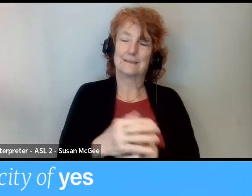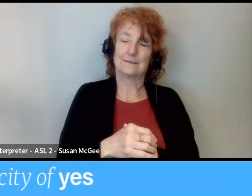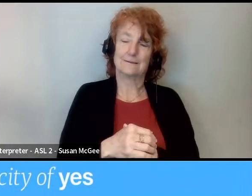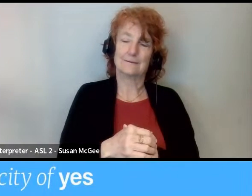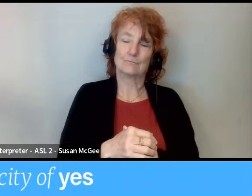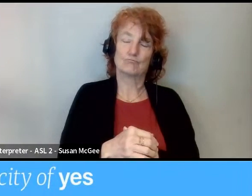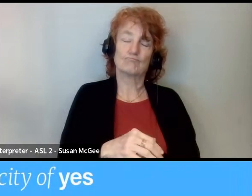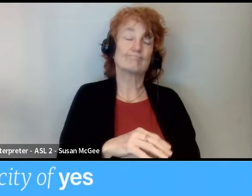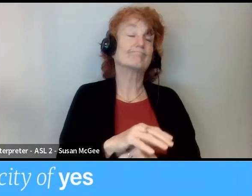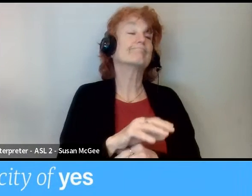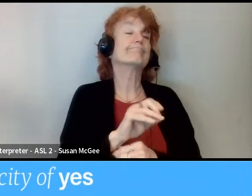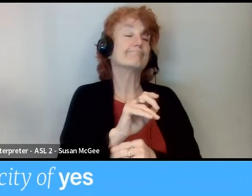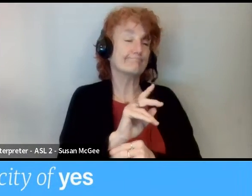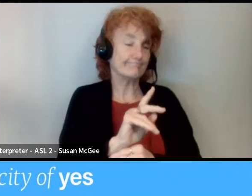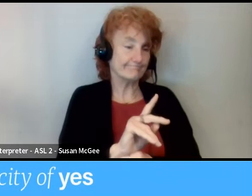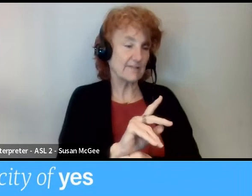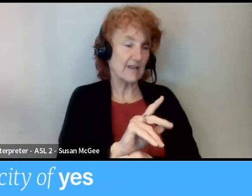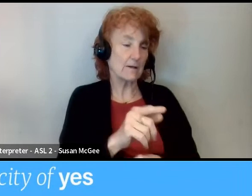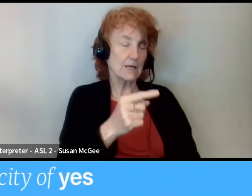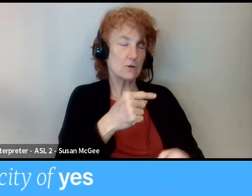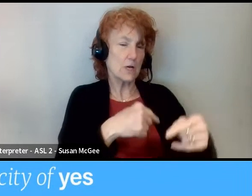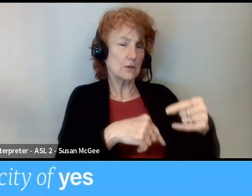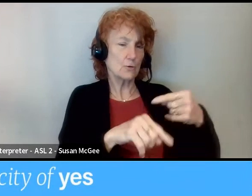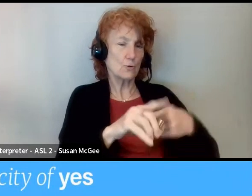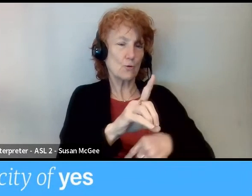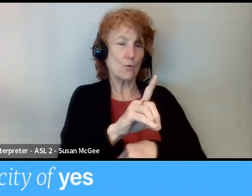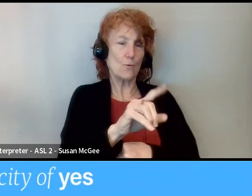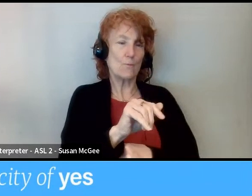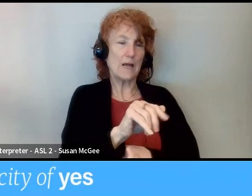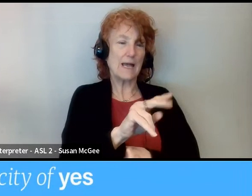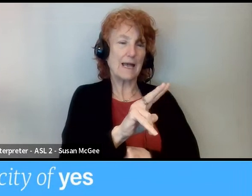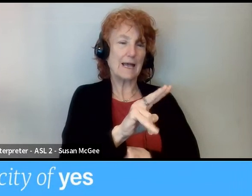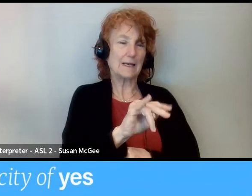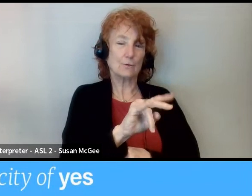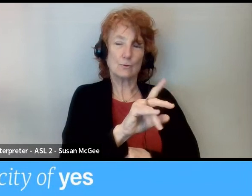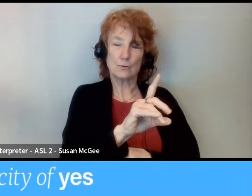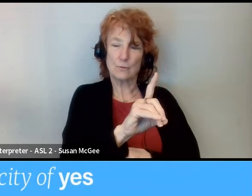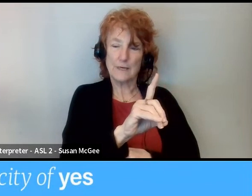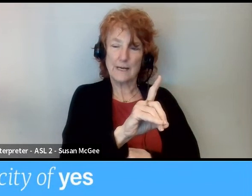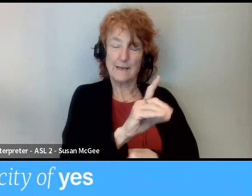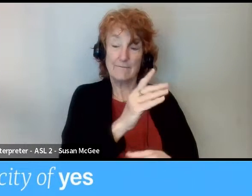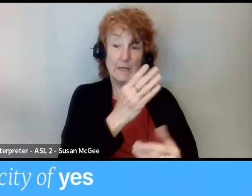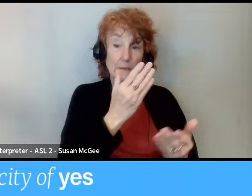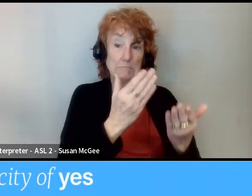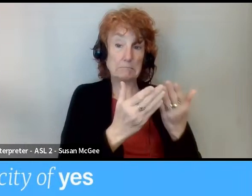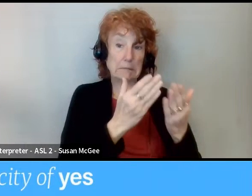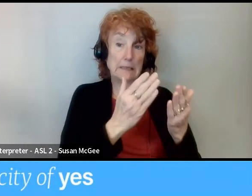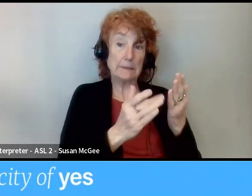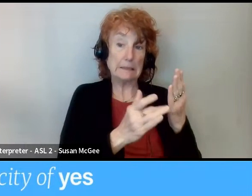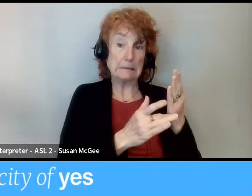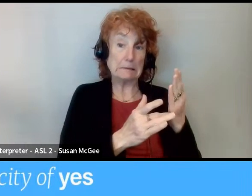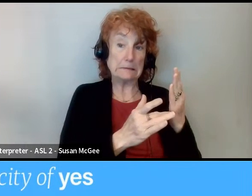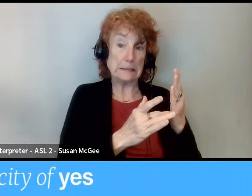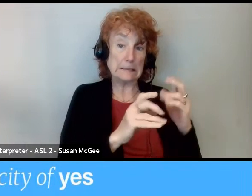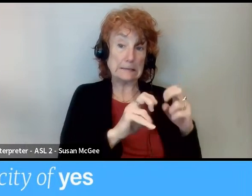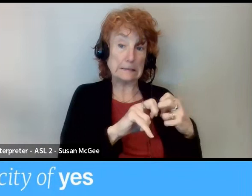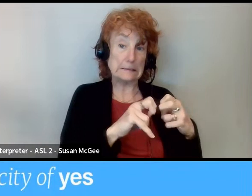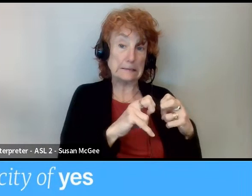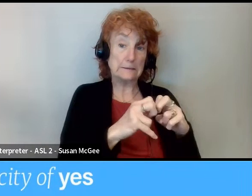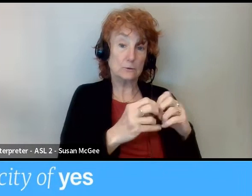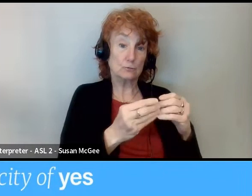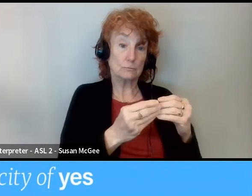David Pecoraro. I think I saw you come back off screen, so maybe your technical issues are resolved.